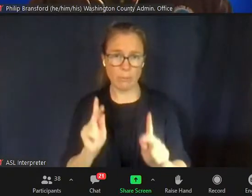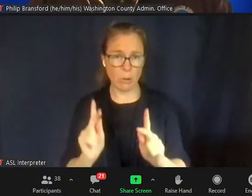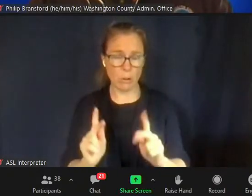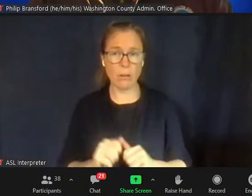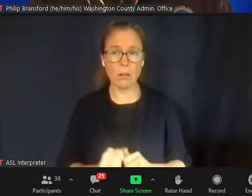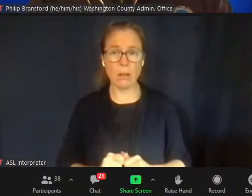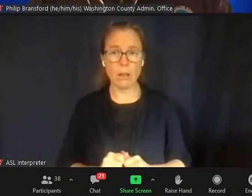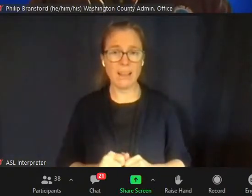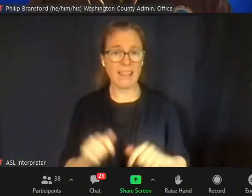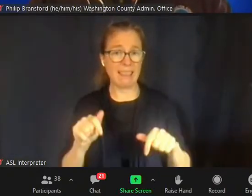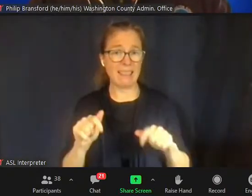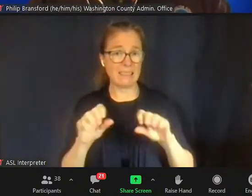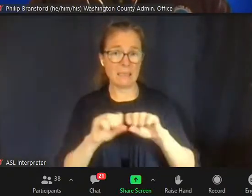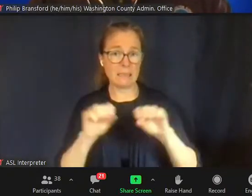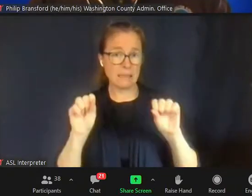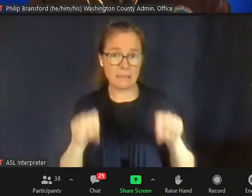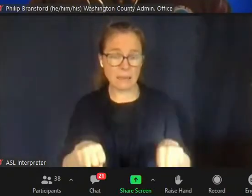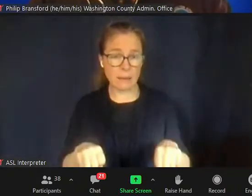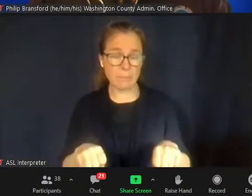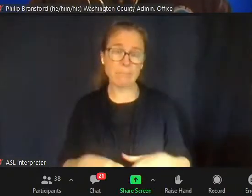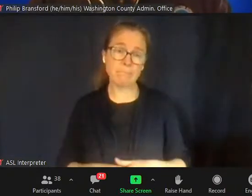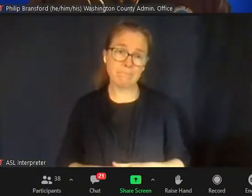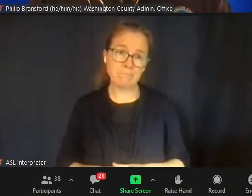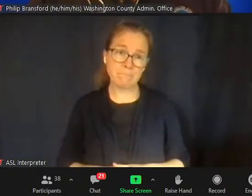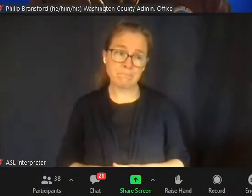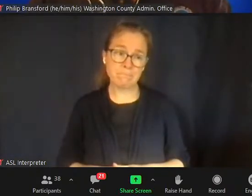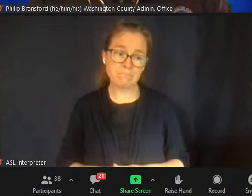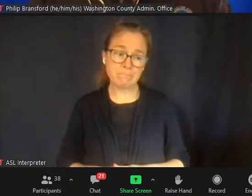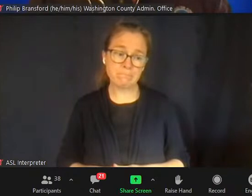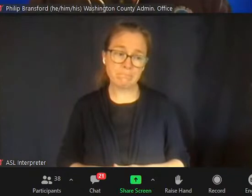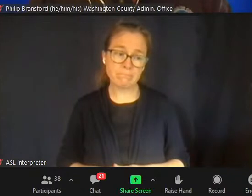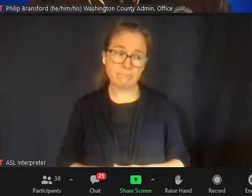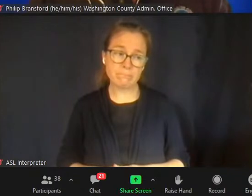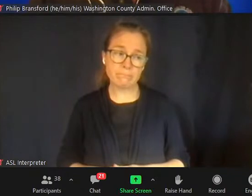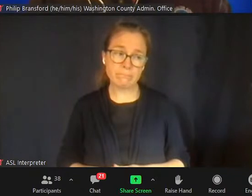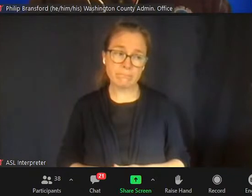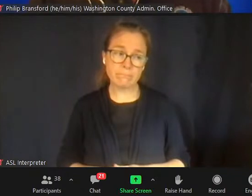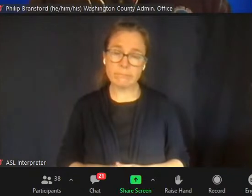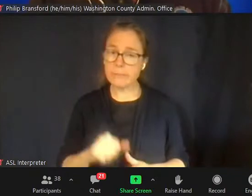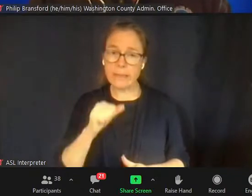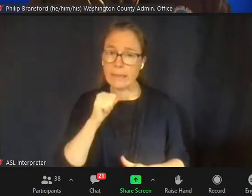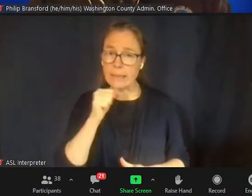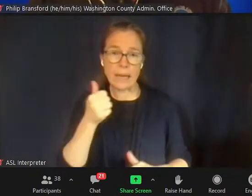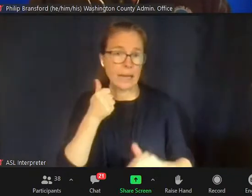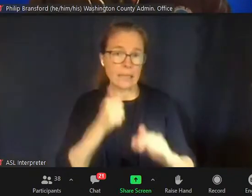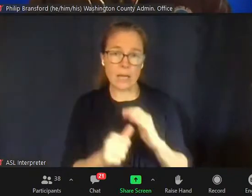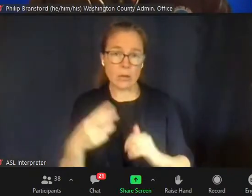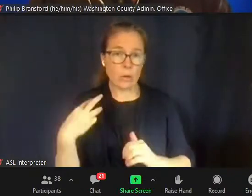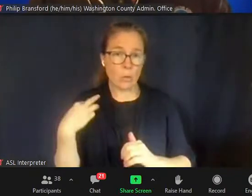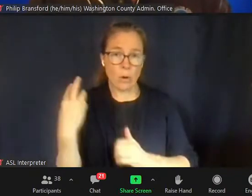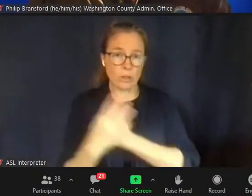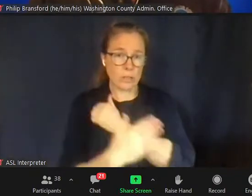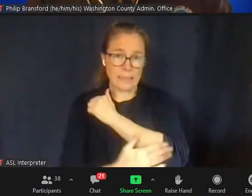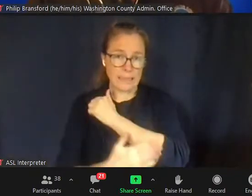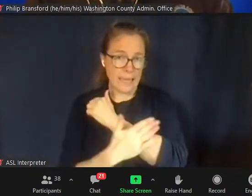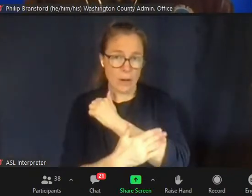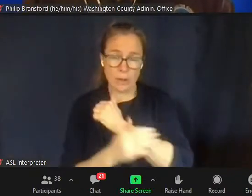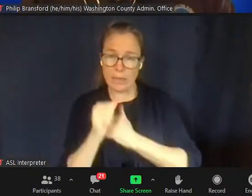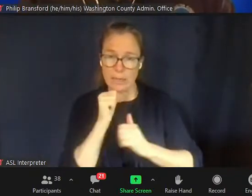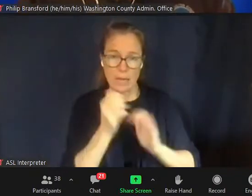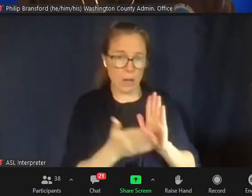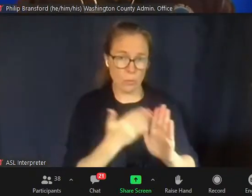a system that Washington County runs and administers, but as